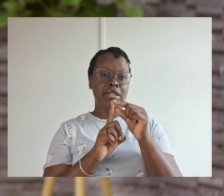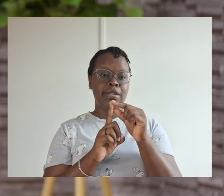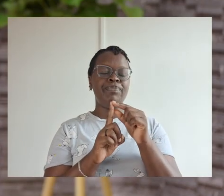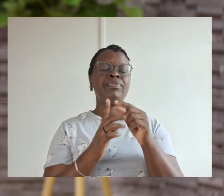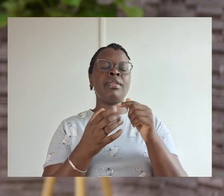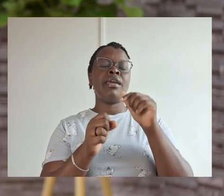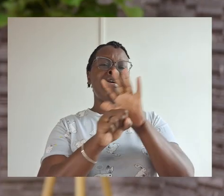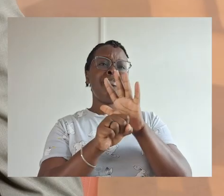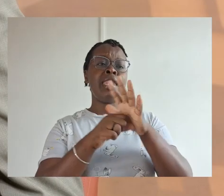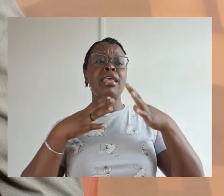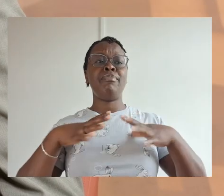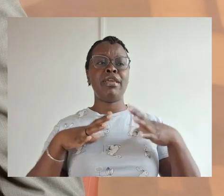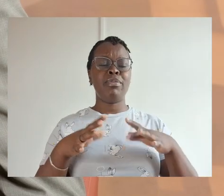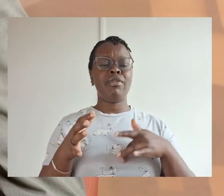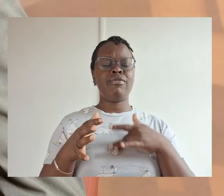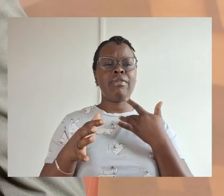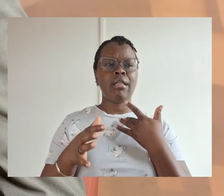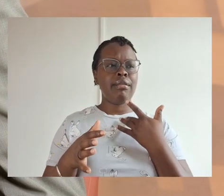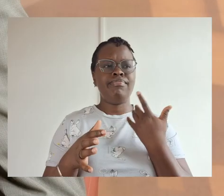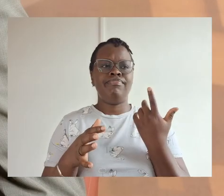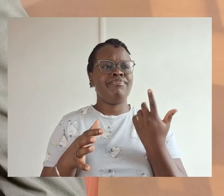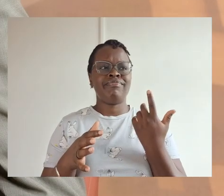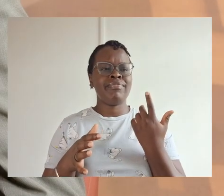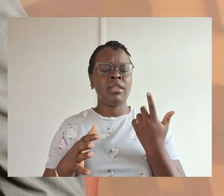yes, many people feel like they're going back.